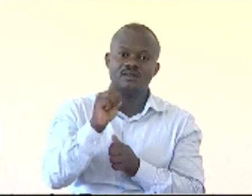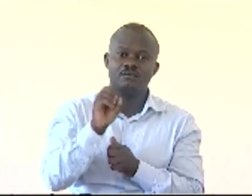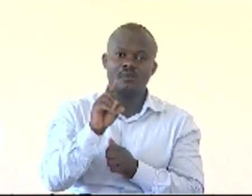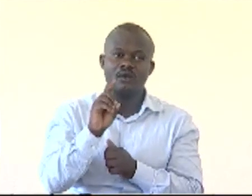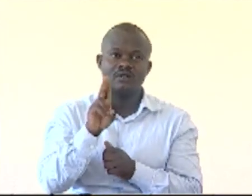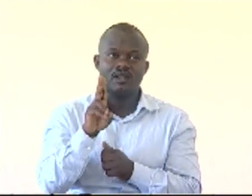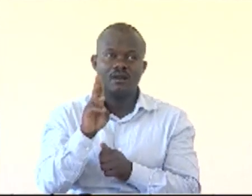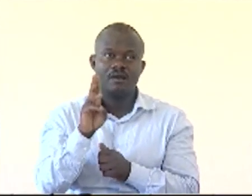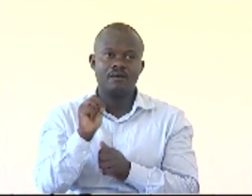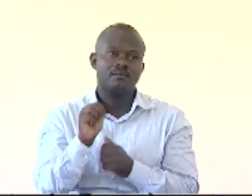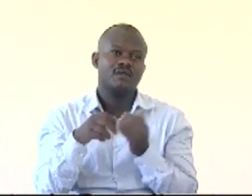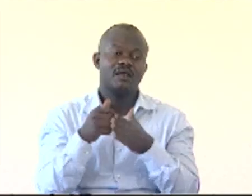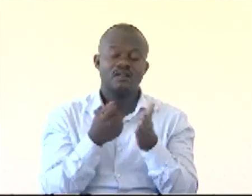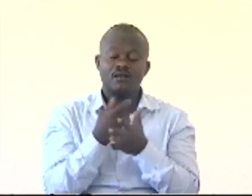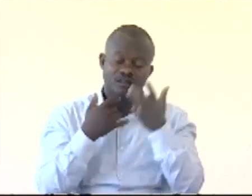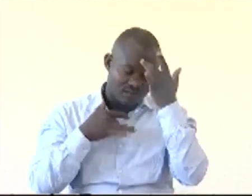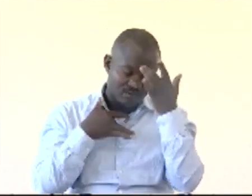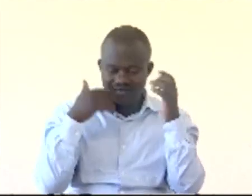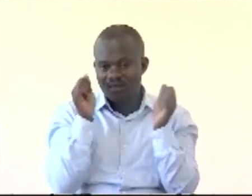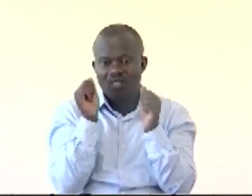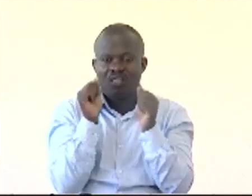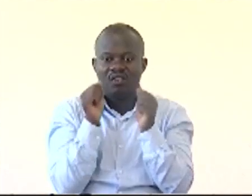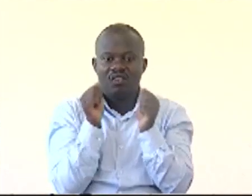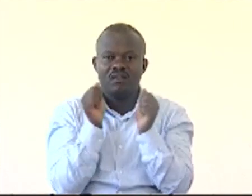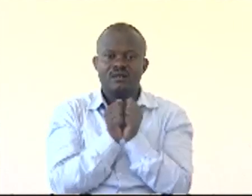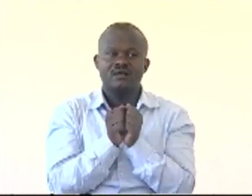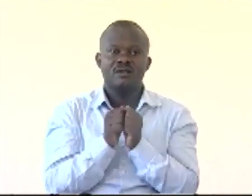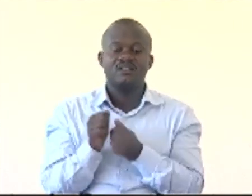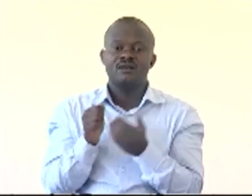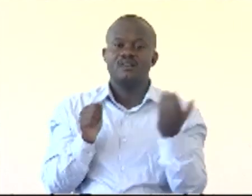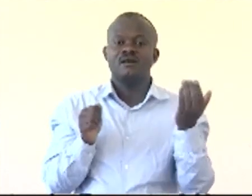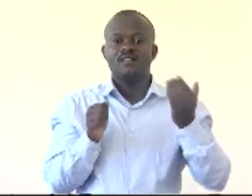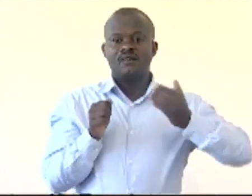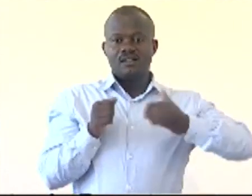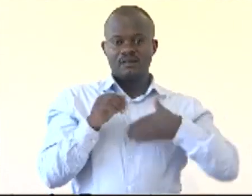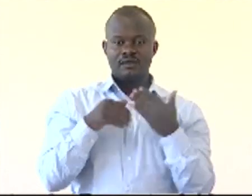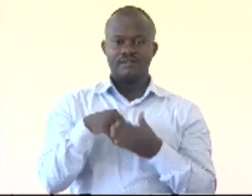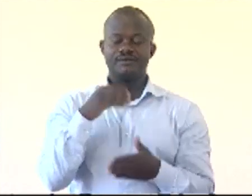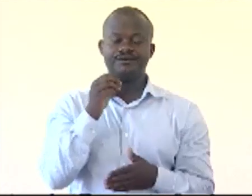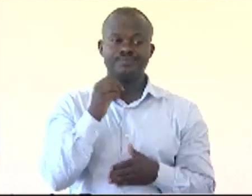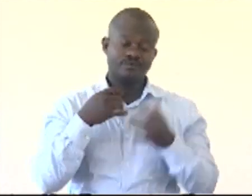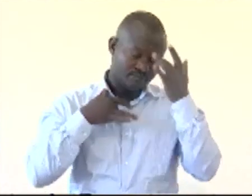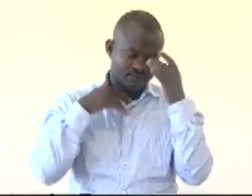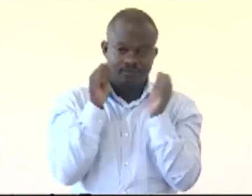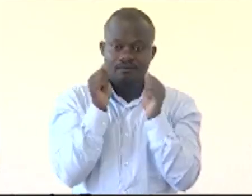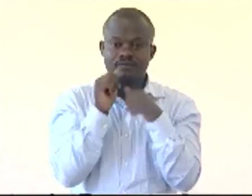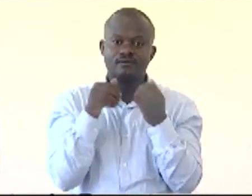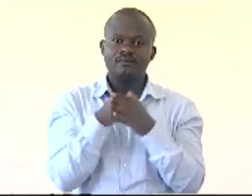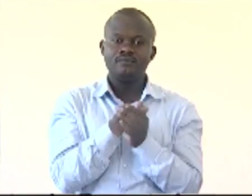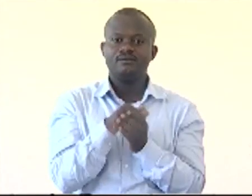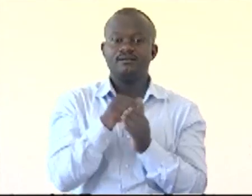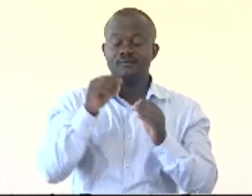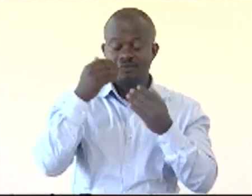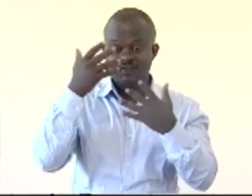can cause malaria, like Plasmodium vivax, Plasmodium malaria, Plasmodium